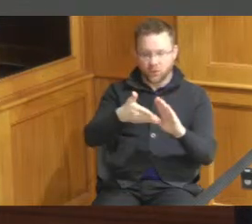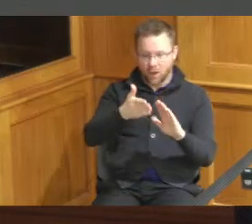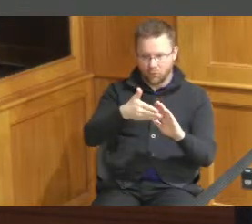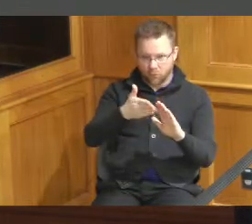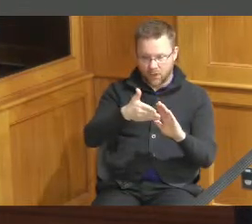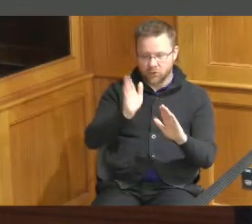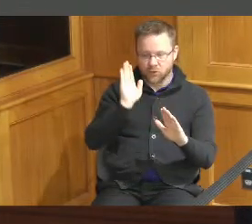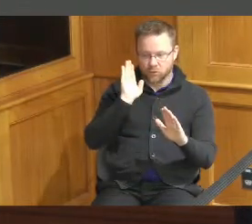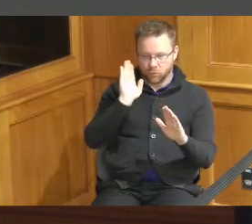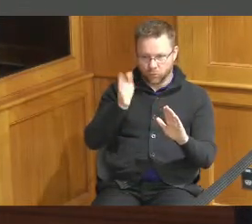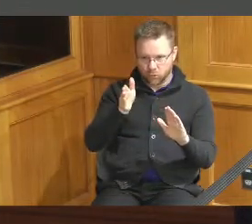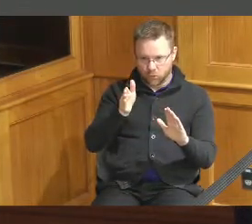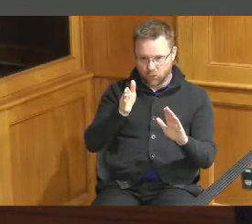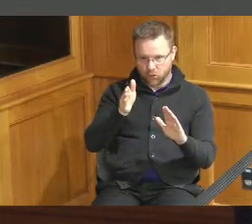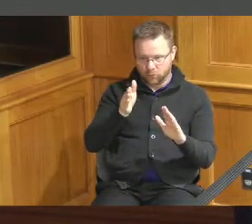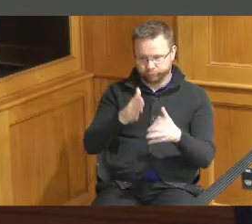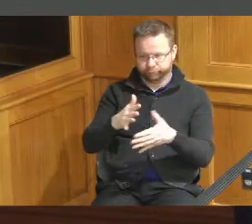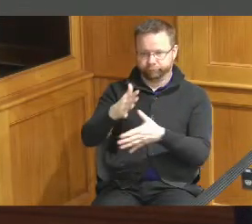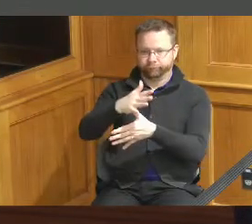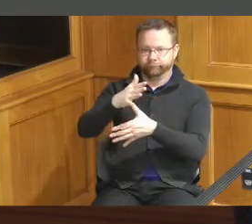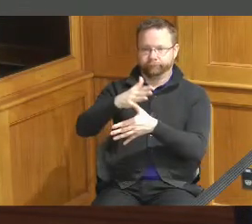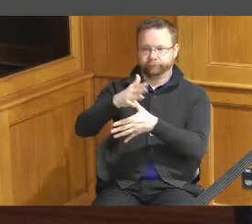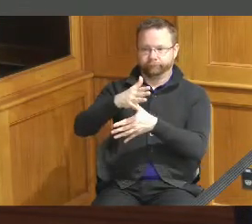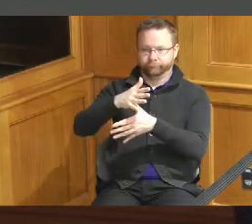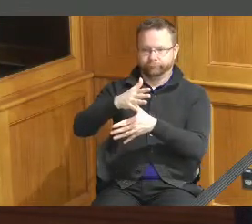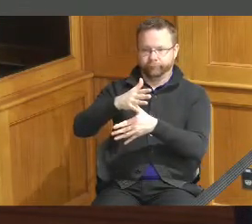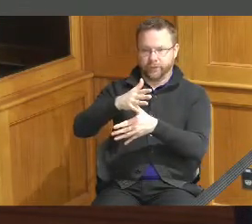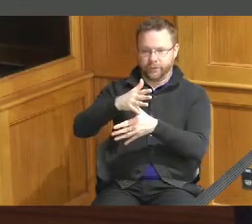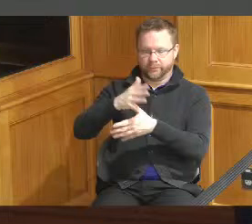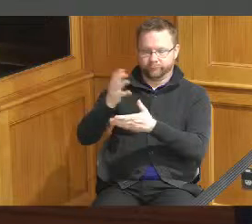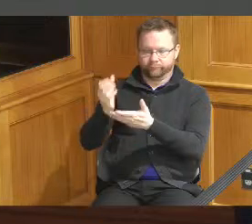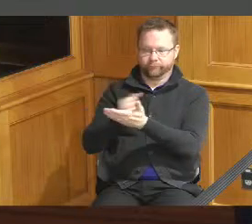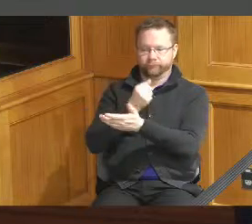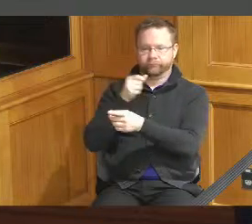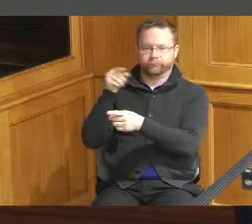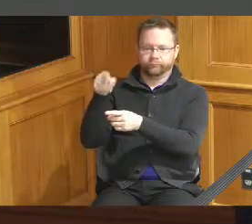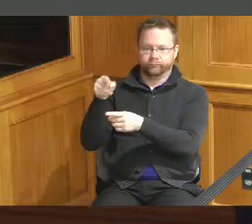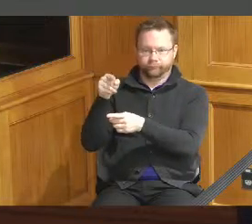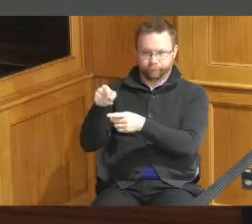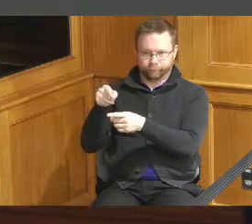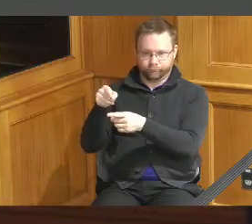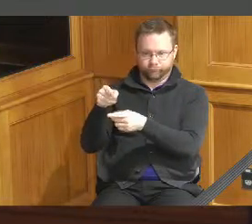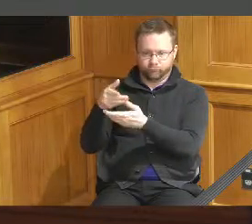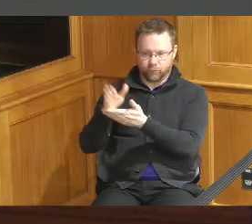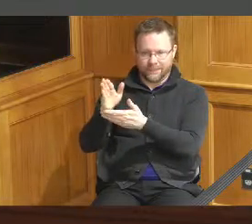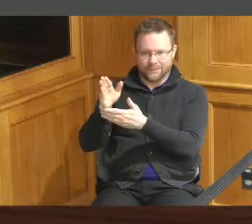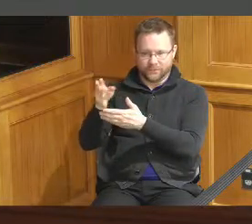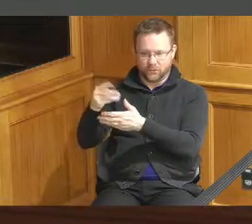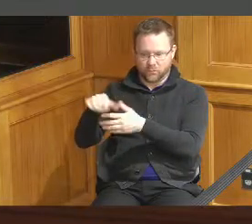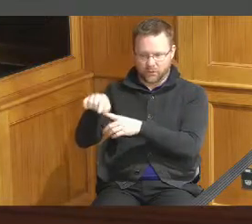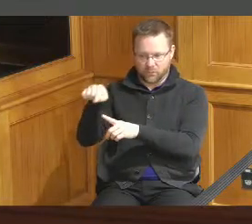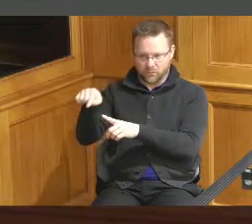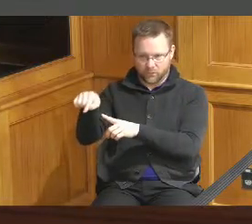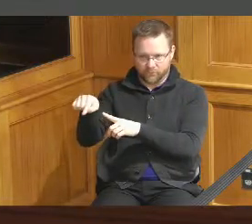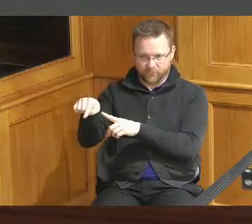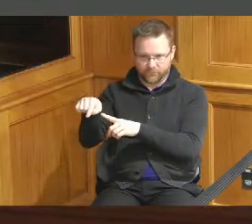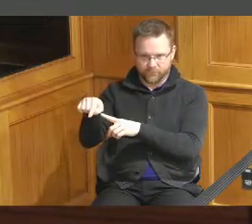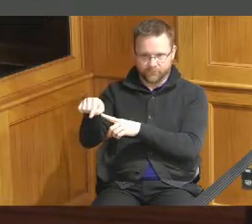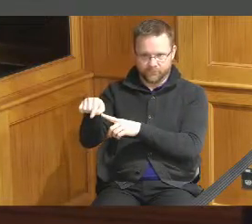have primary, first, and senior rights to anything on